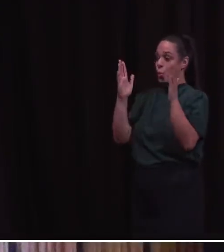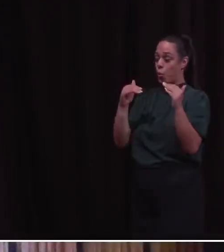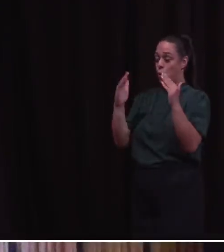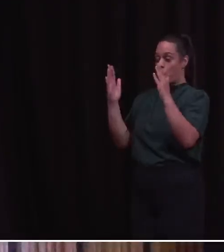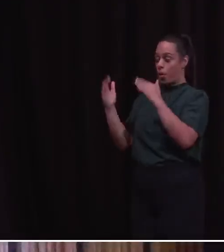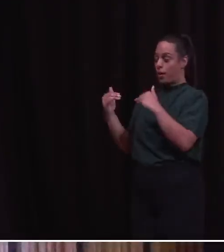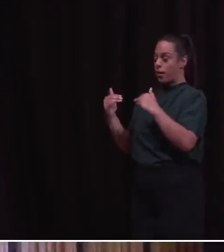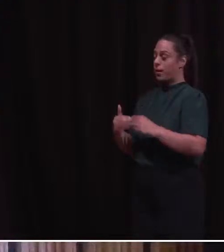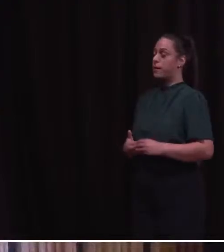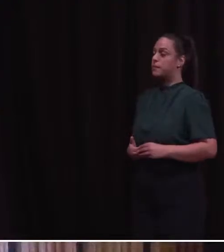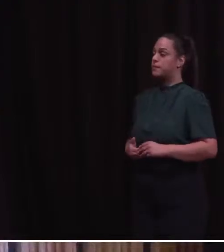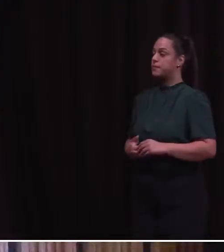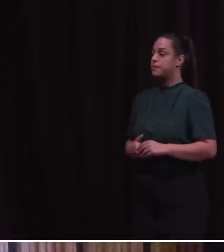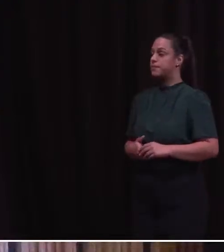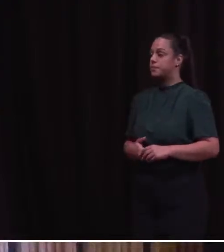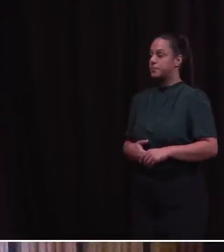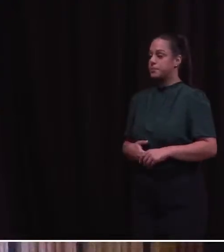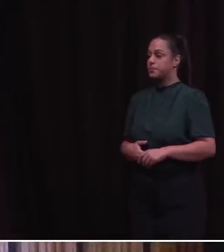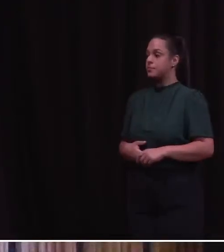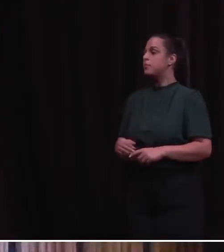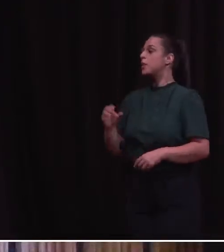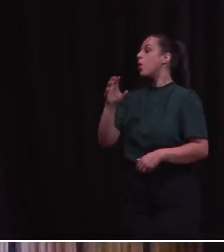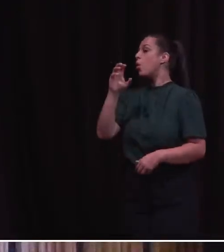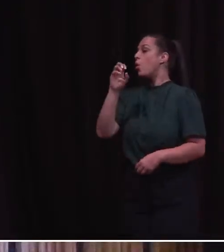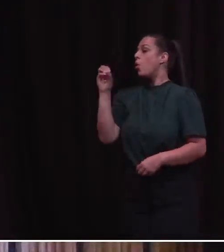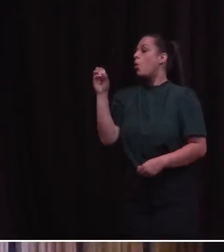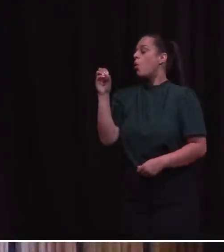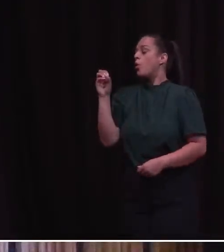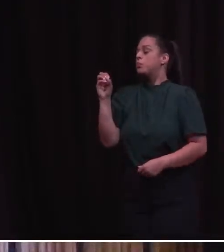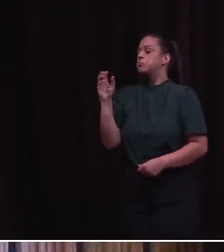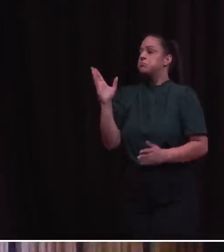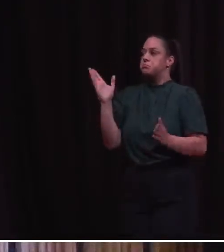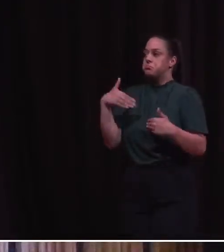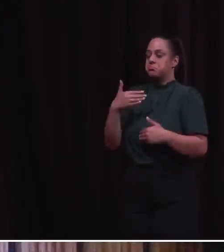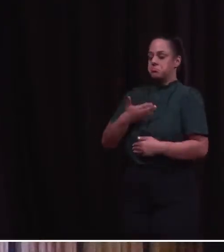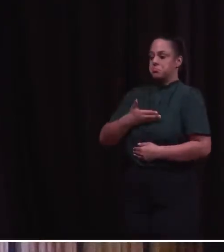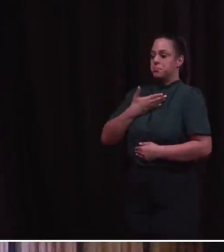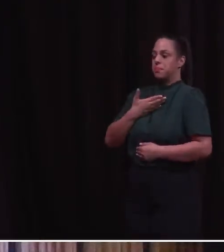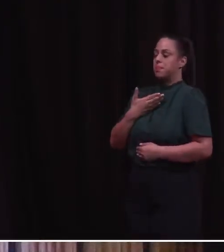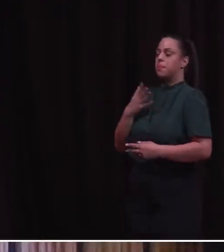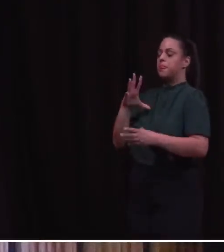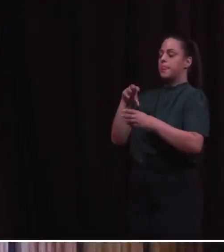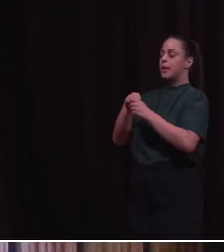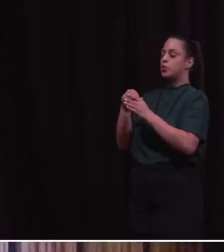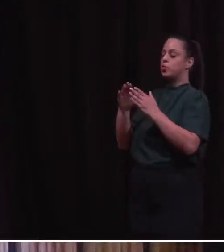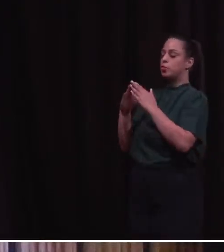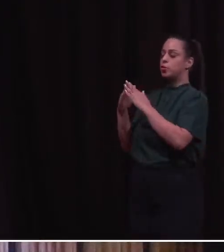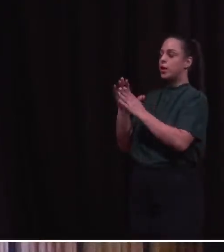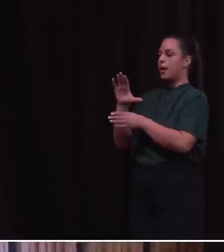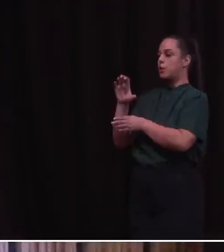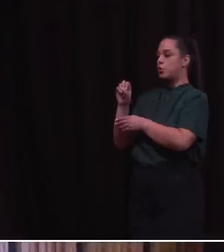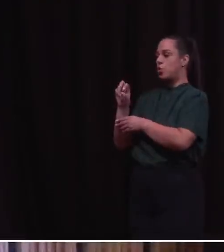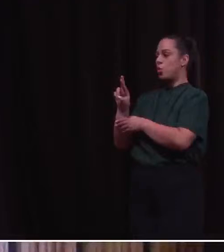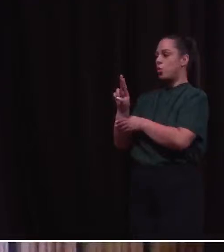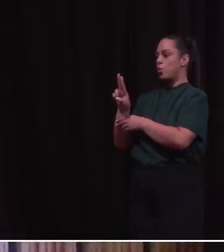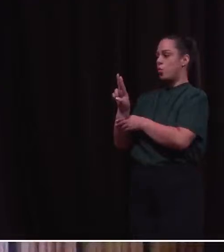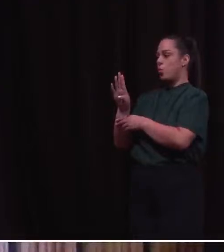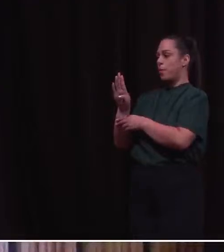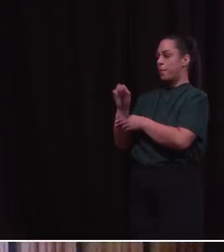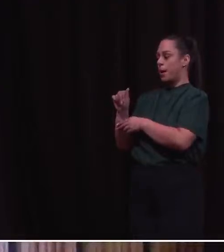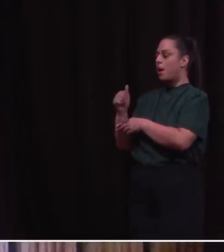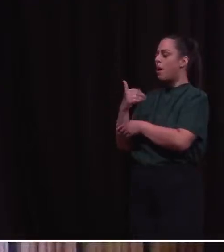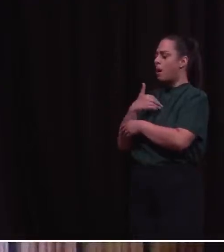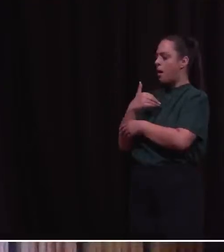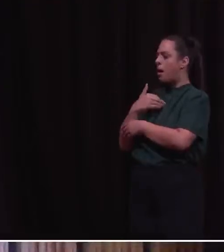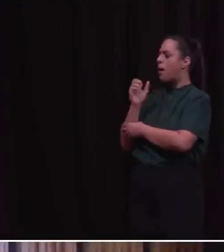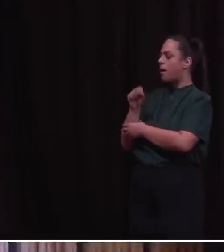right? Well, in Yoruba society now, gender is very much there, but so are other categories.